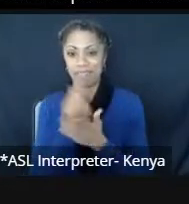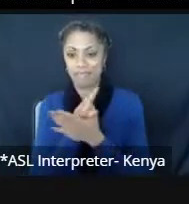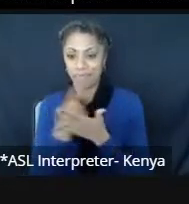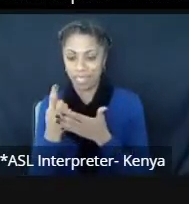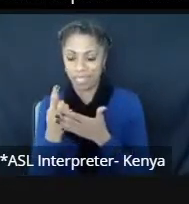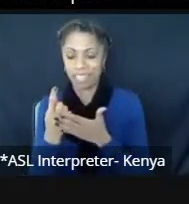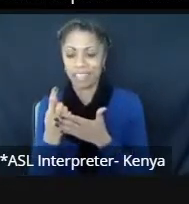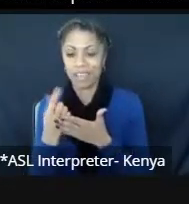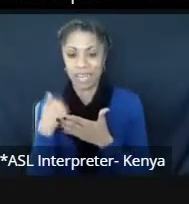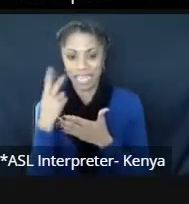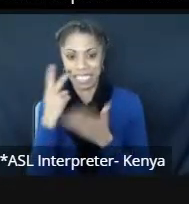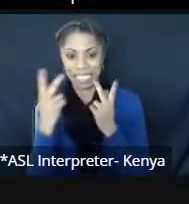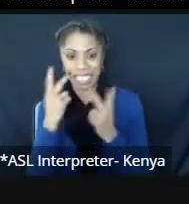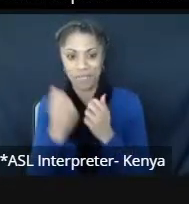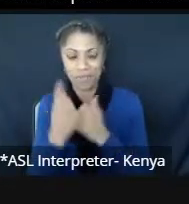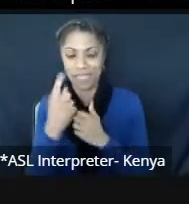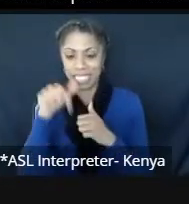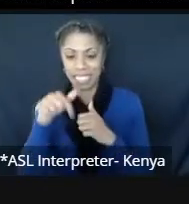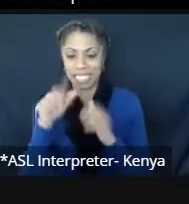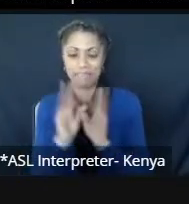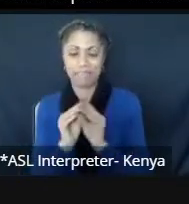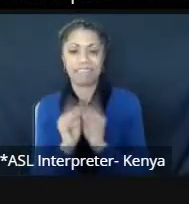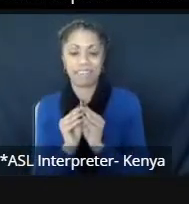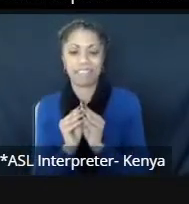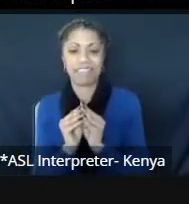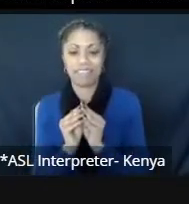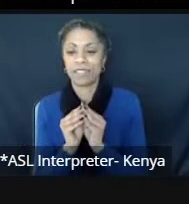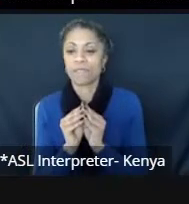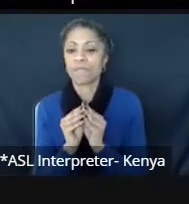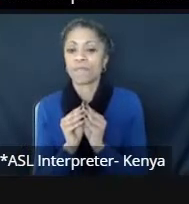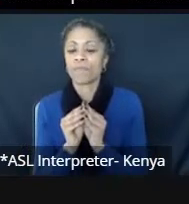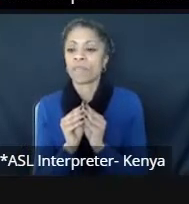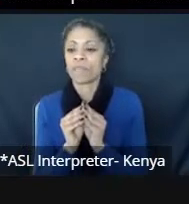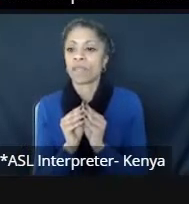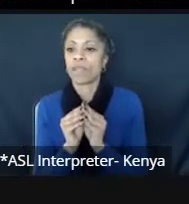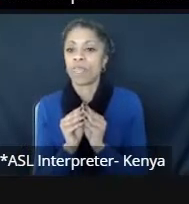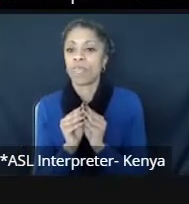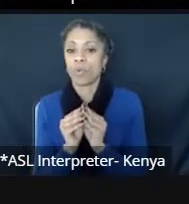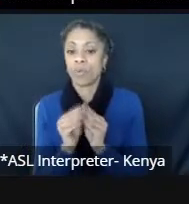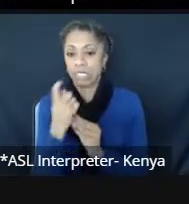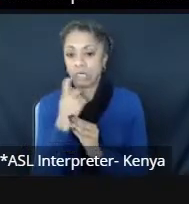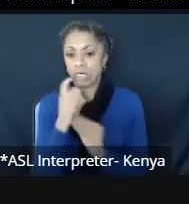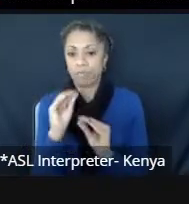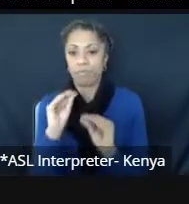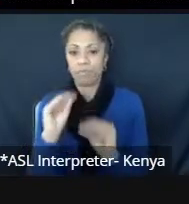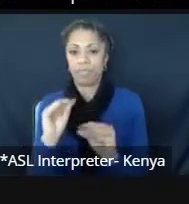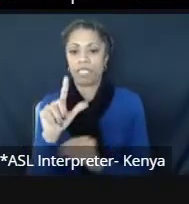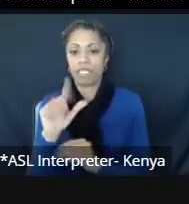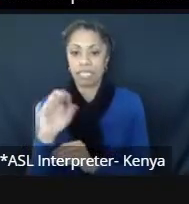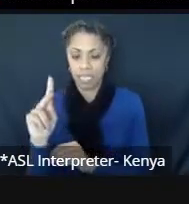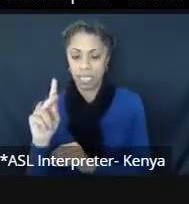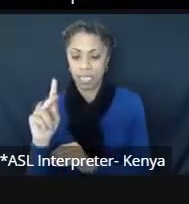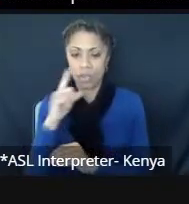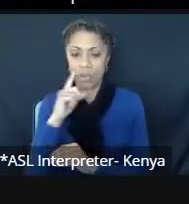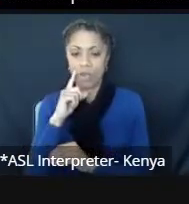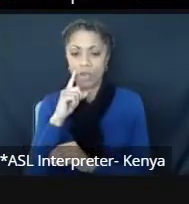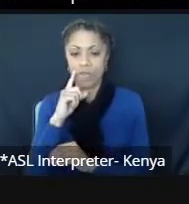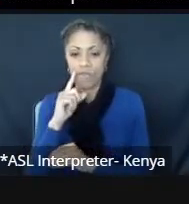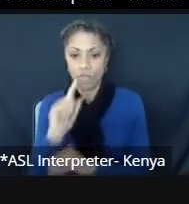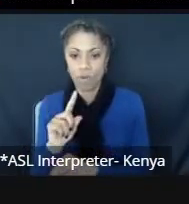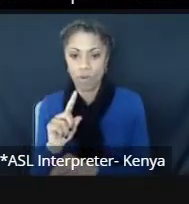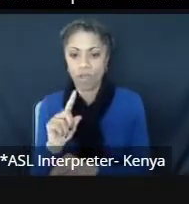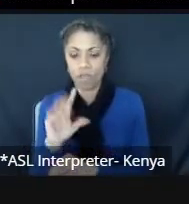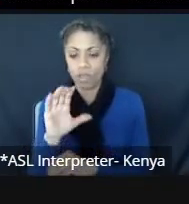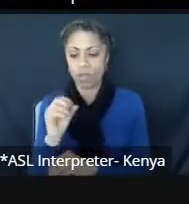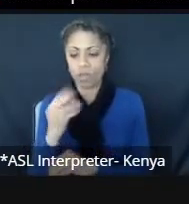Kentucky Coalition for Advancing Education. And we just put the link to the cohort 1 prototypes into the